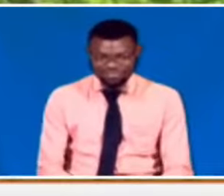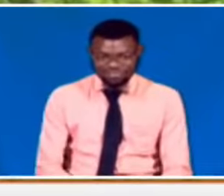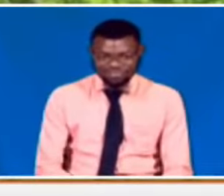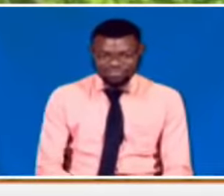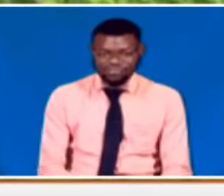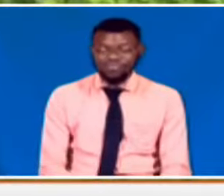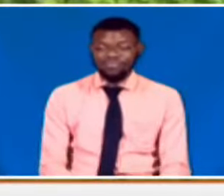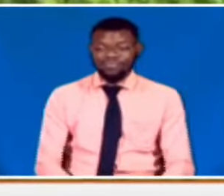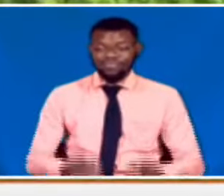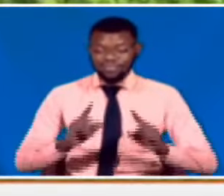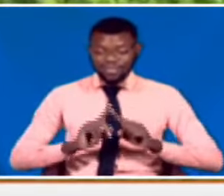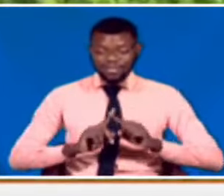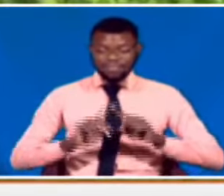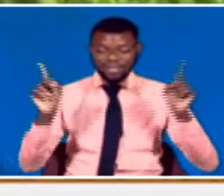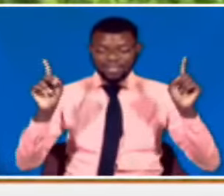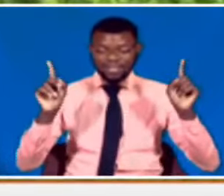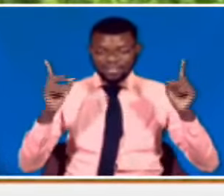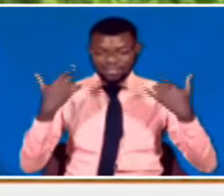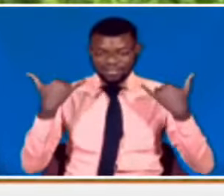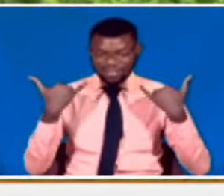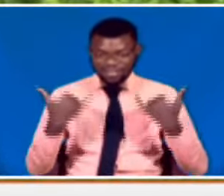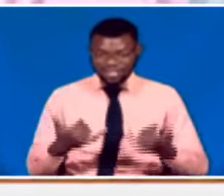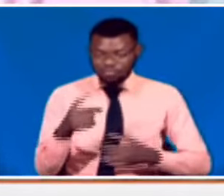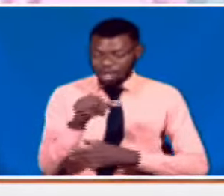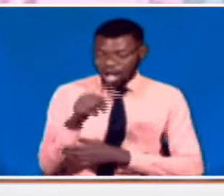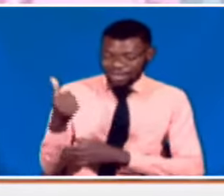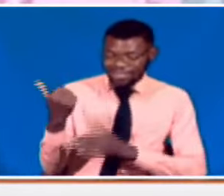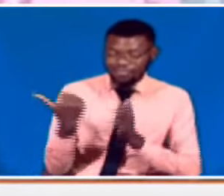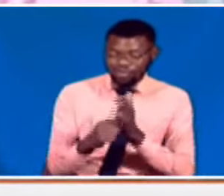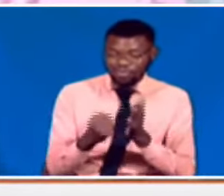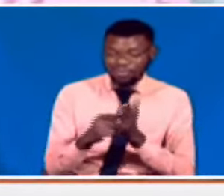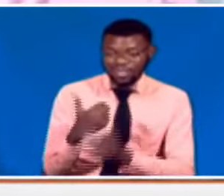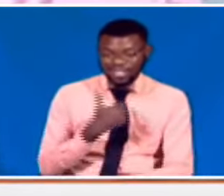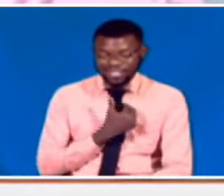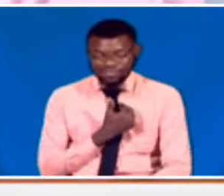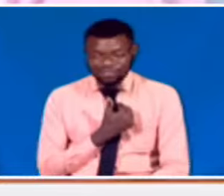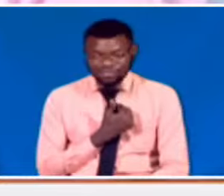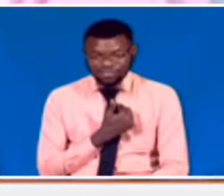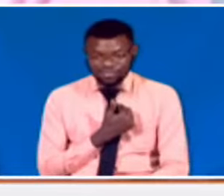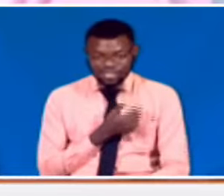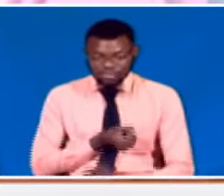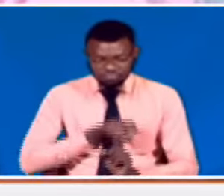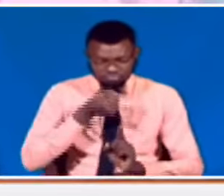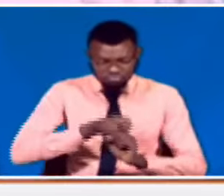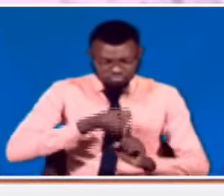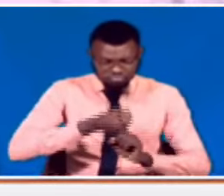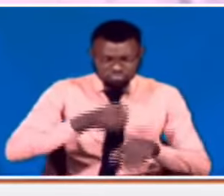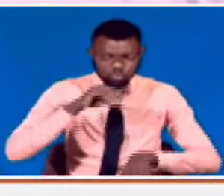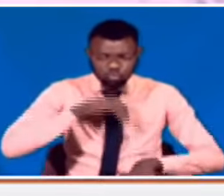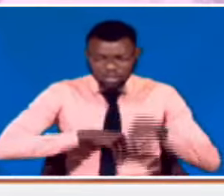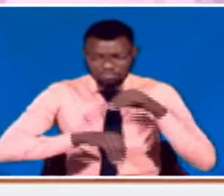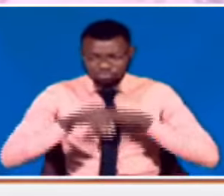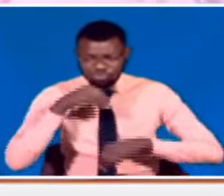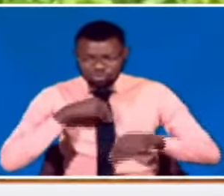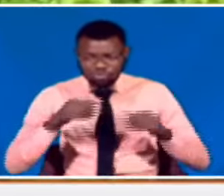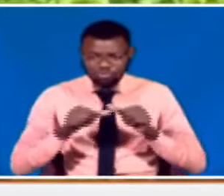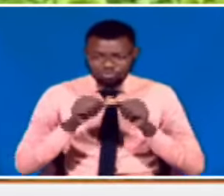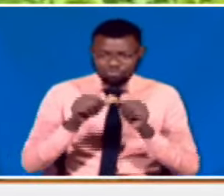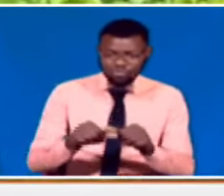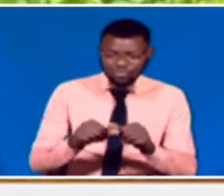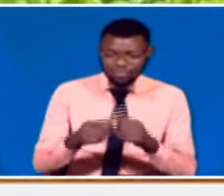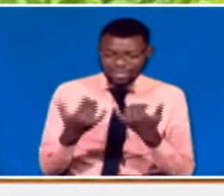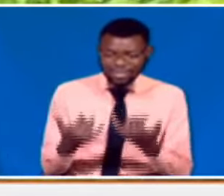But he now finds himself embroiled in yet another scandal. As the fight against graft in the country gathers momentum, the Ethics